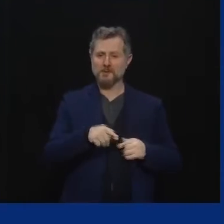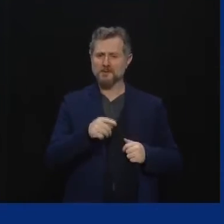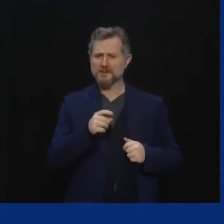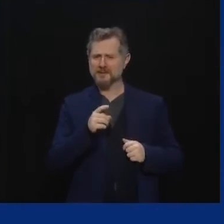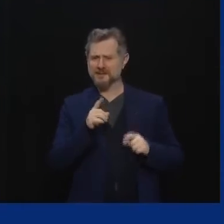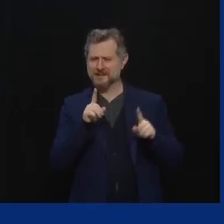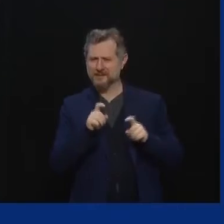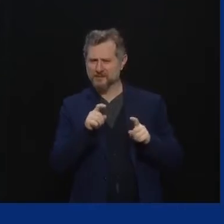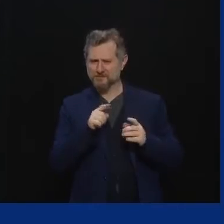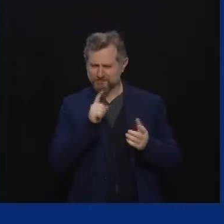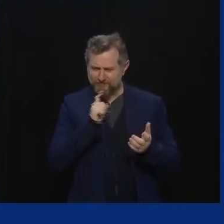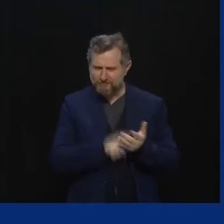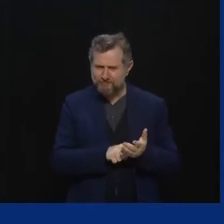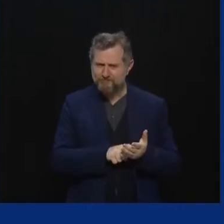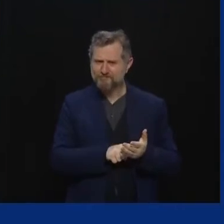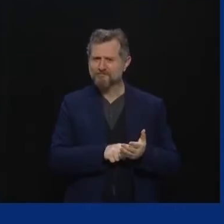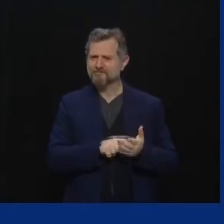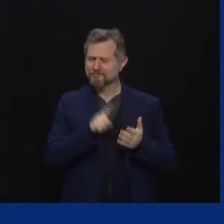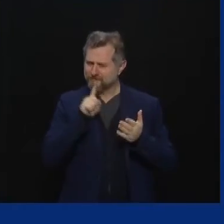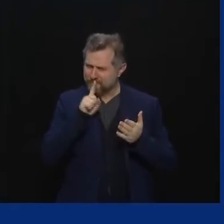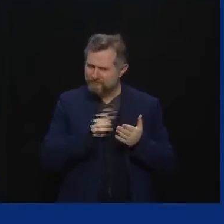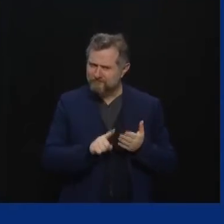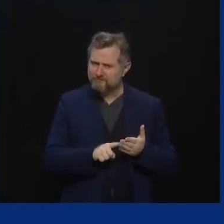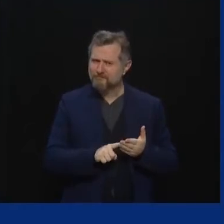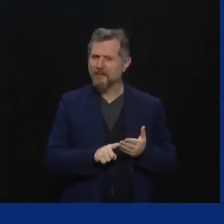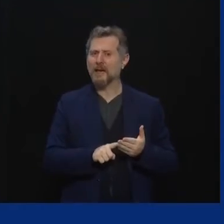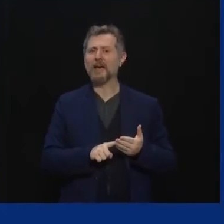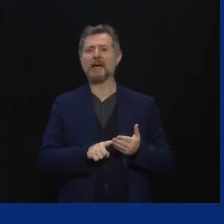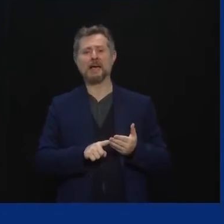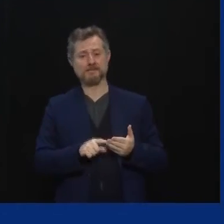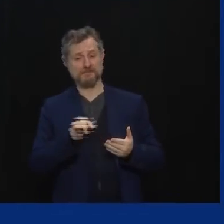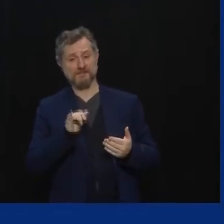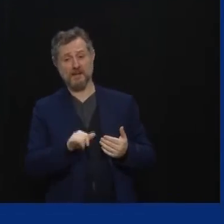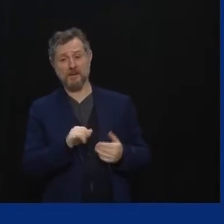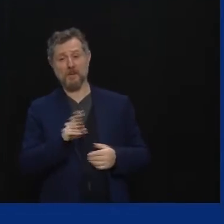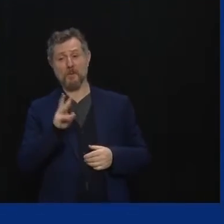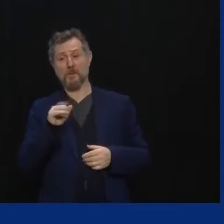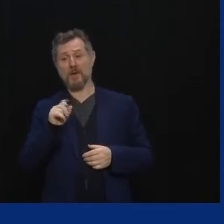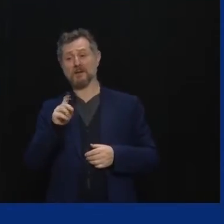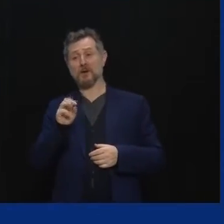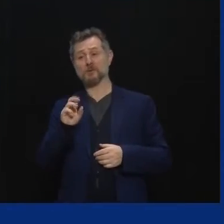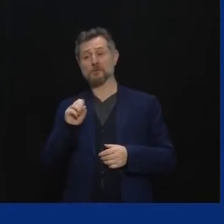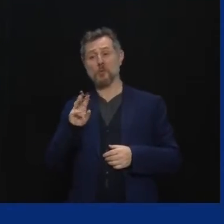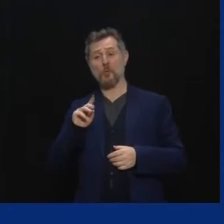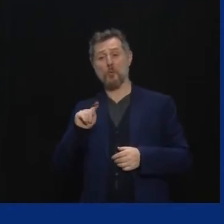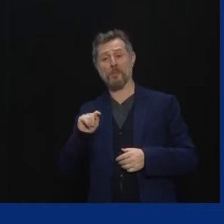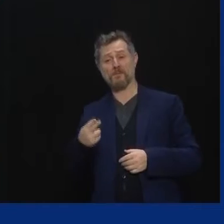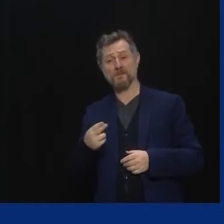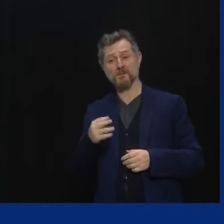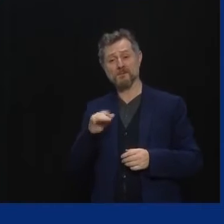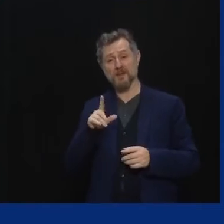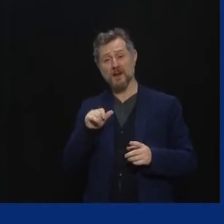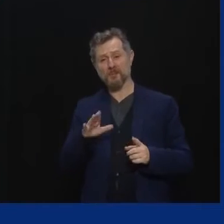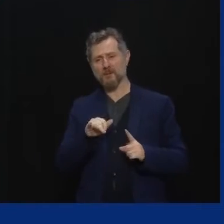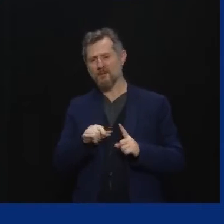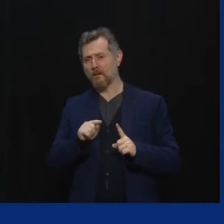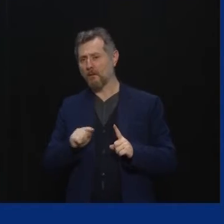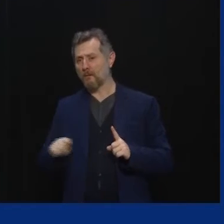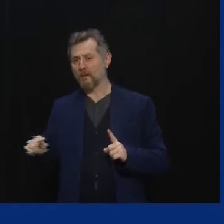samples run at Wadsworth, but working with a whole sort of collaborative of commercial labs